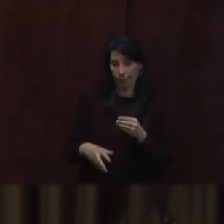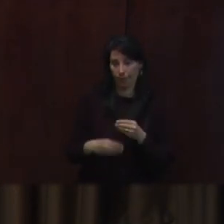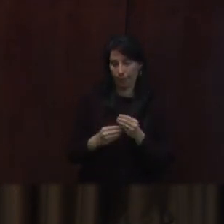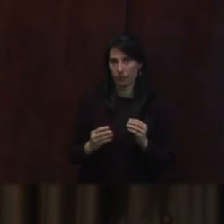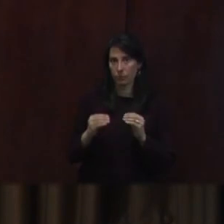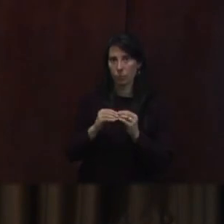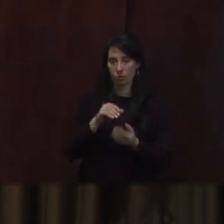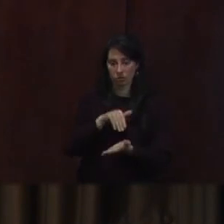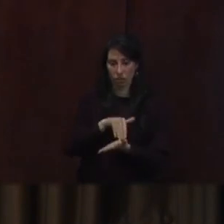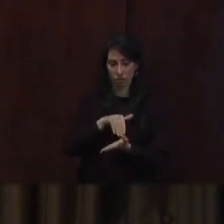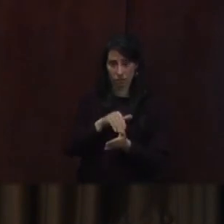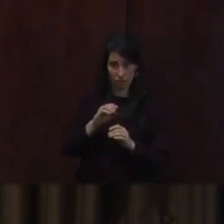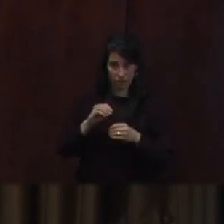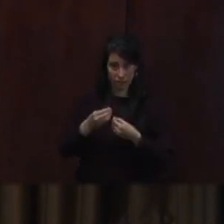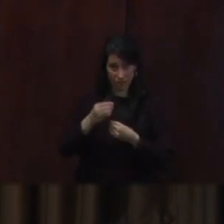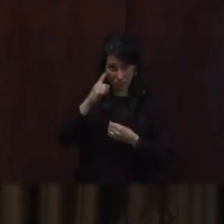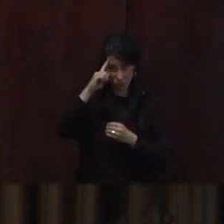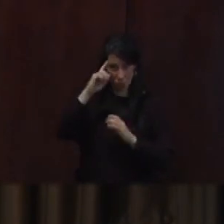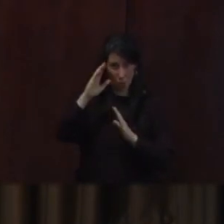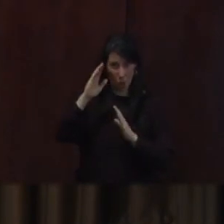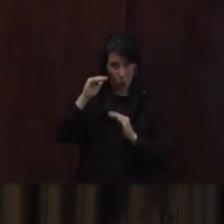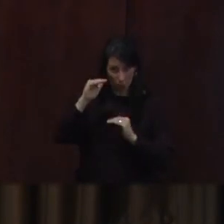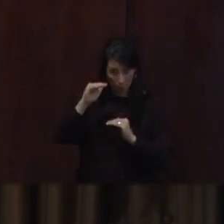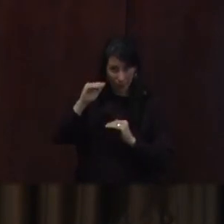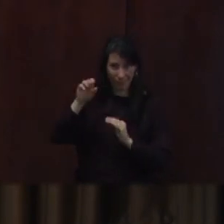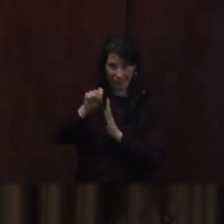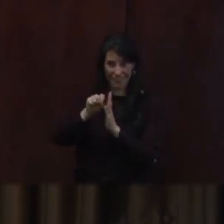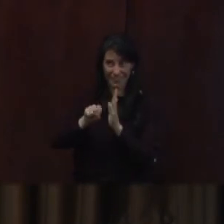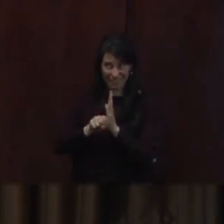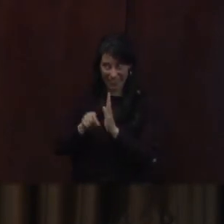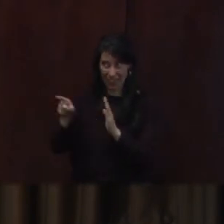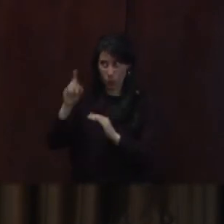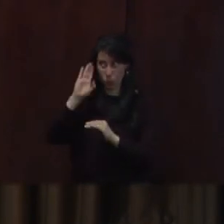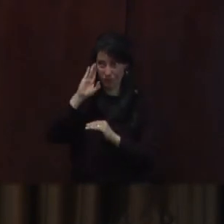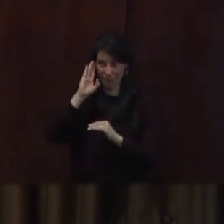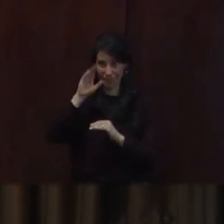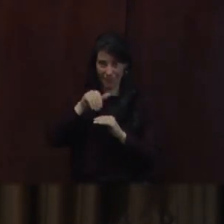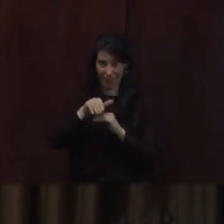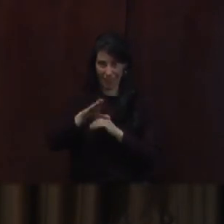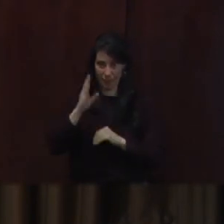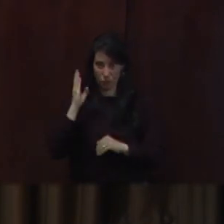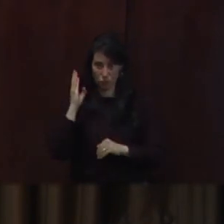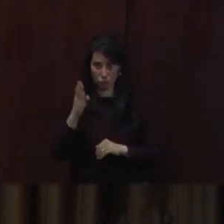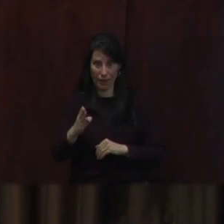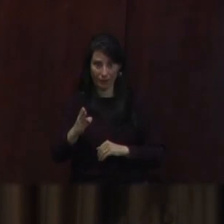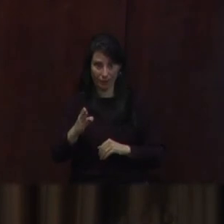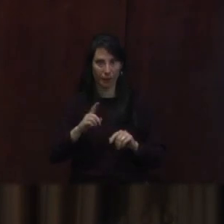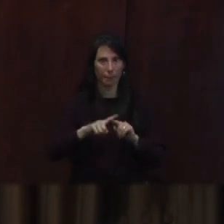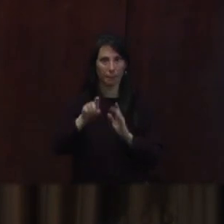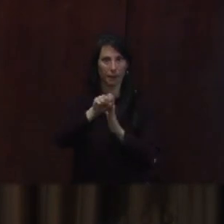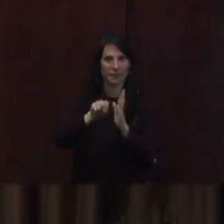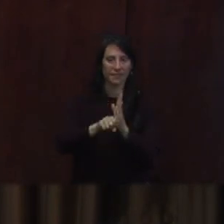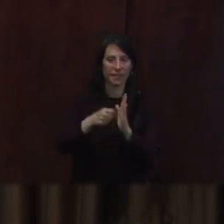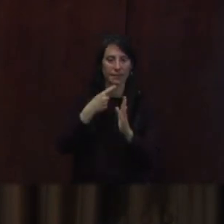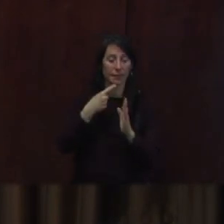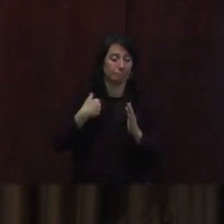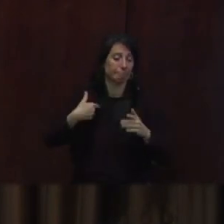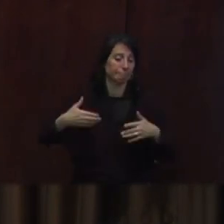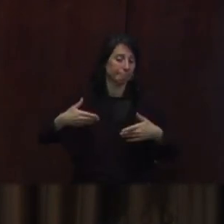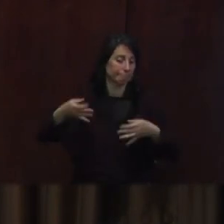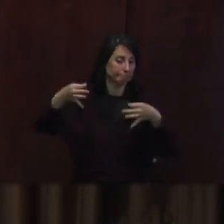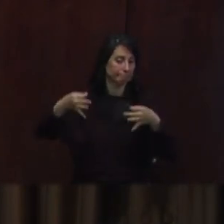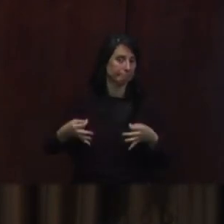will receive their vaccine allotments directly from the state, but the state has said to be determined, because they only